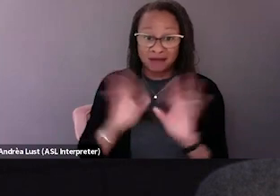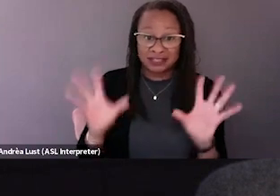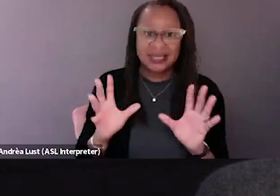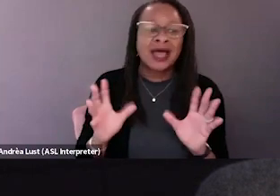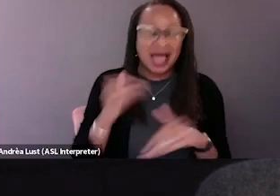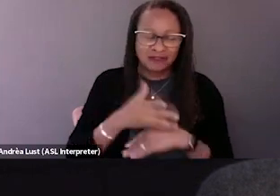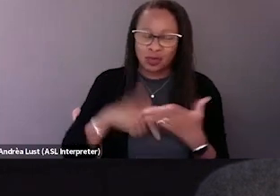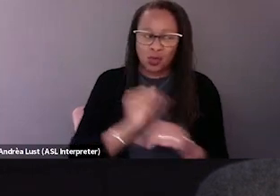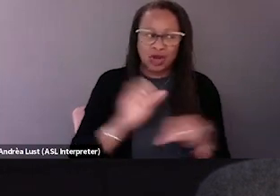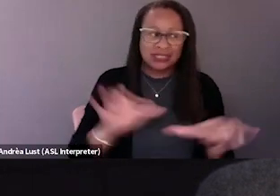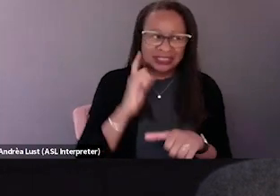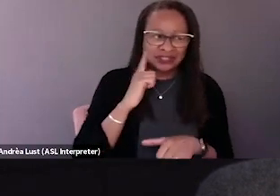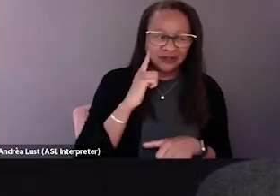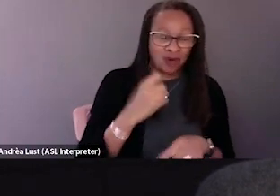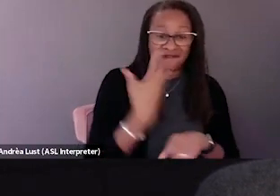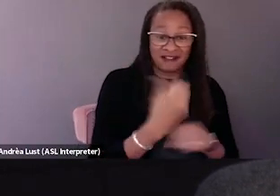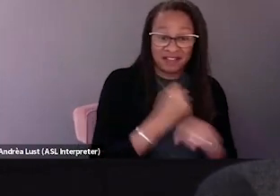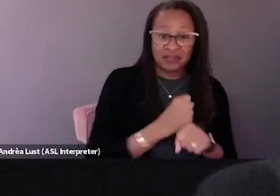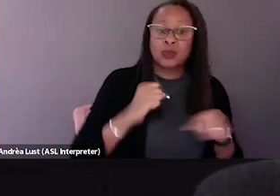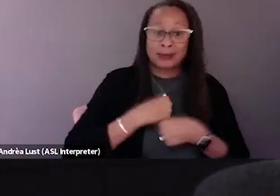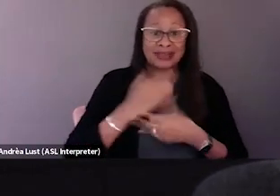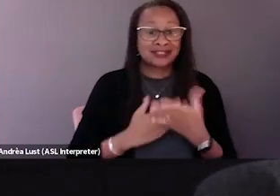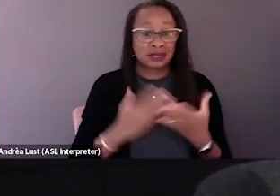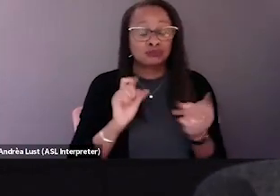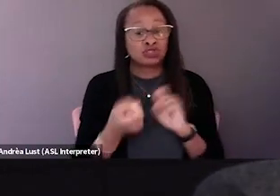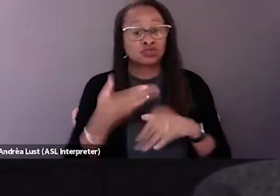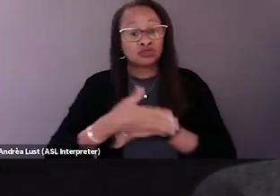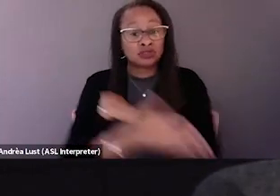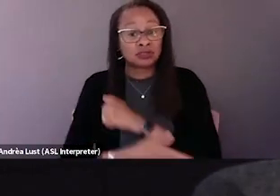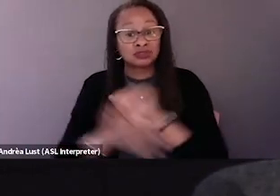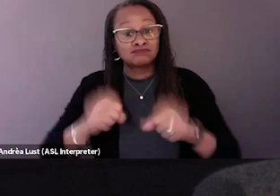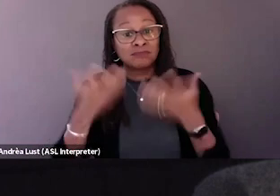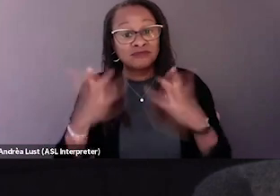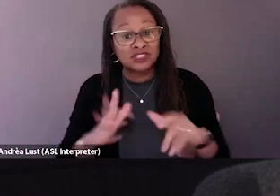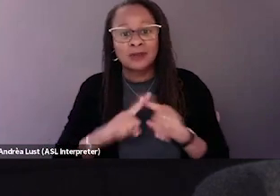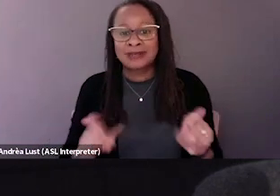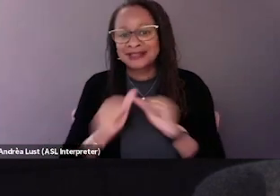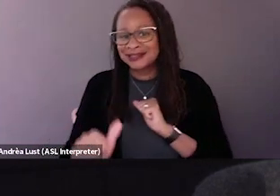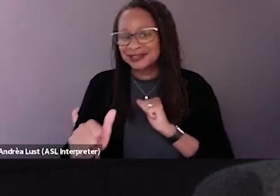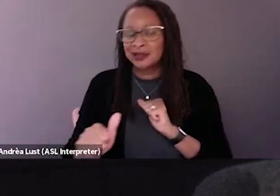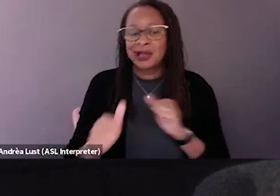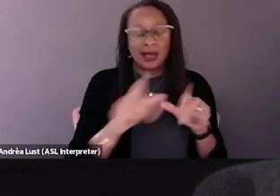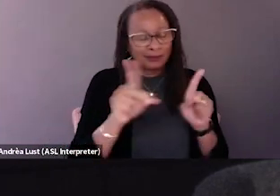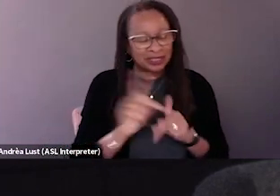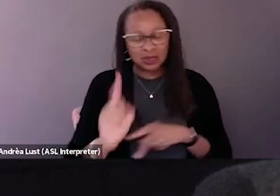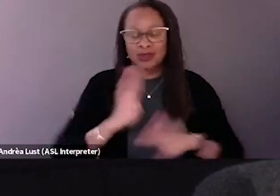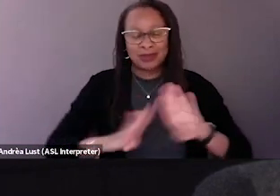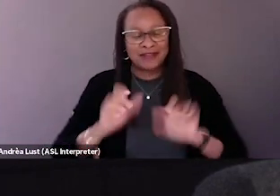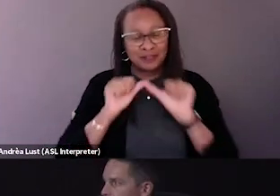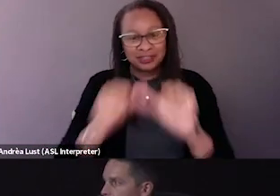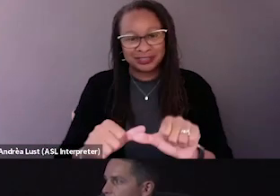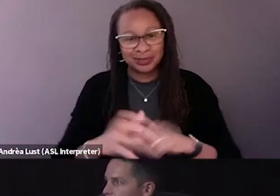doing. We did make some changes across the country, but there's still pockets where this behavior continues.